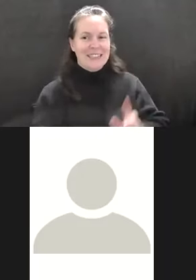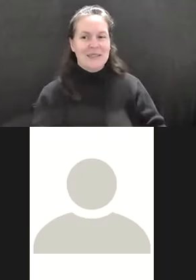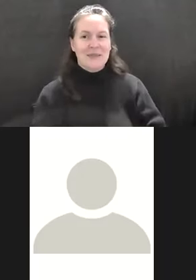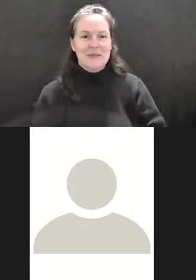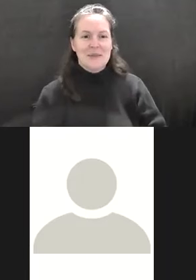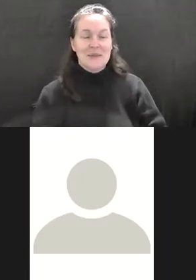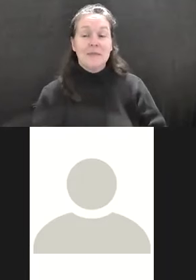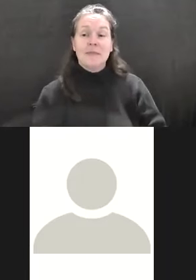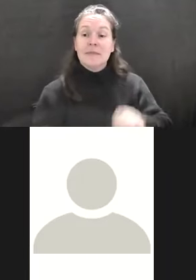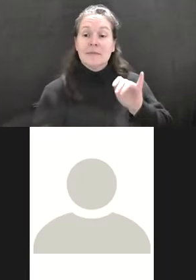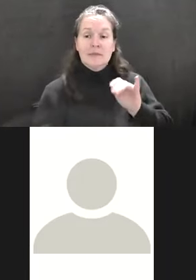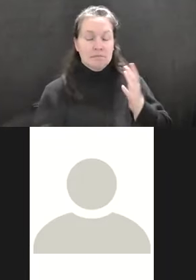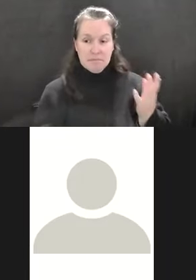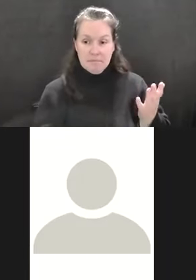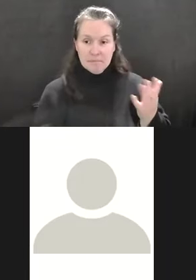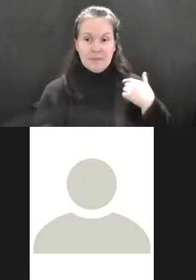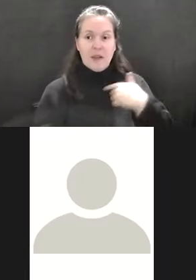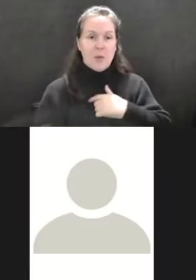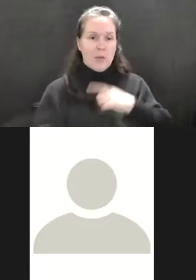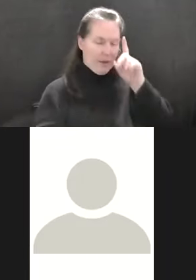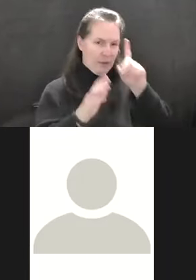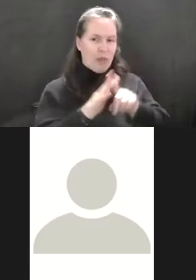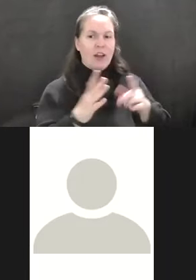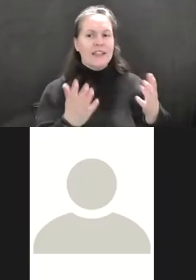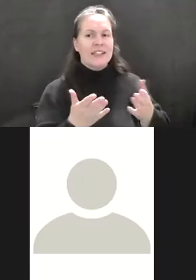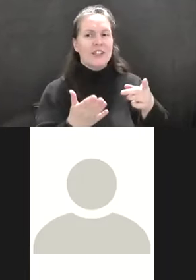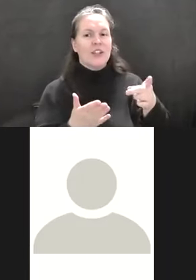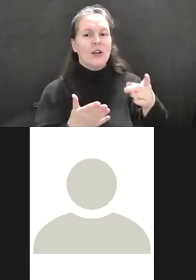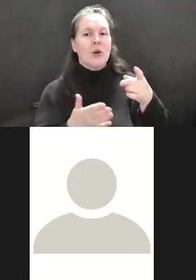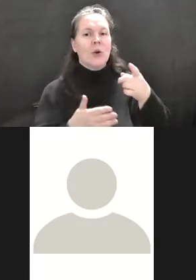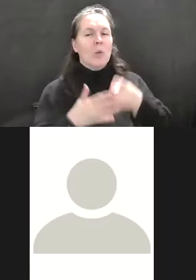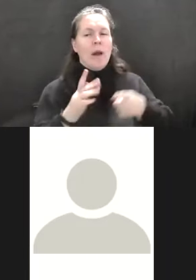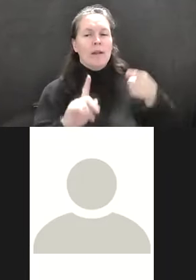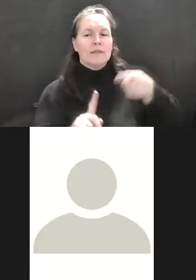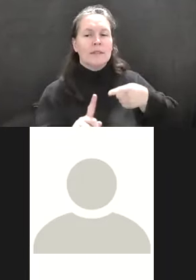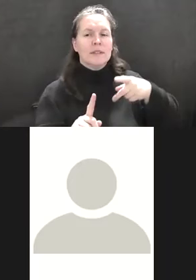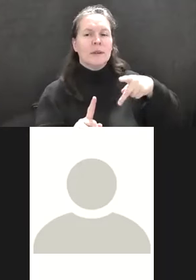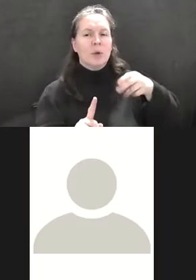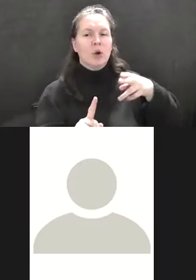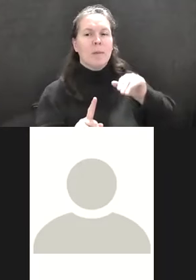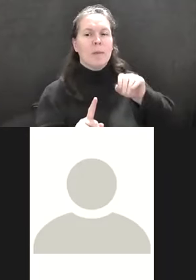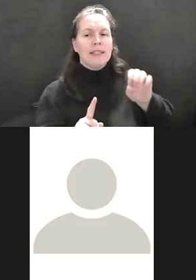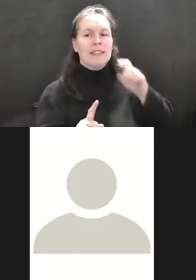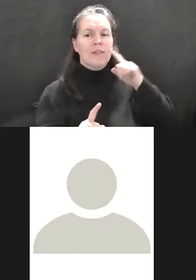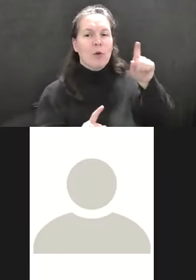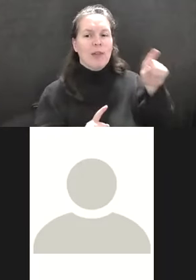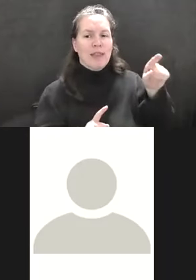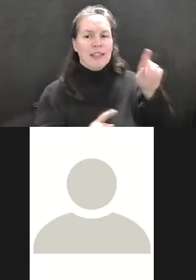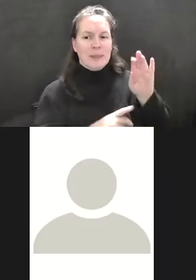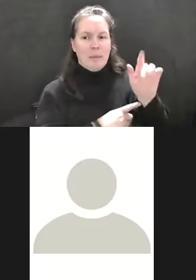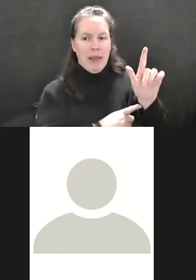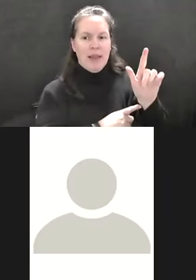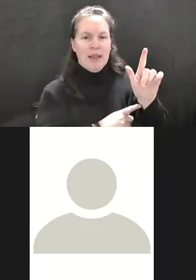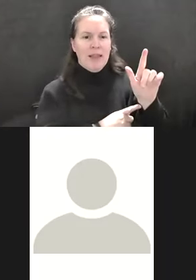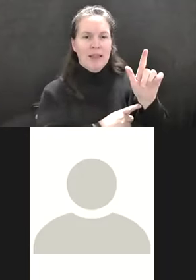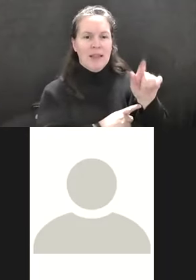If you have, so what we thought of here was, what is the purpose of this bill, right? A lot